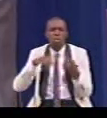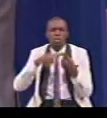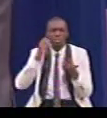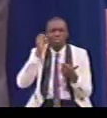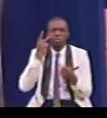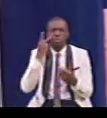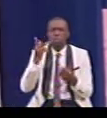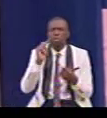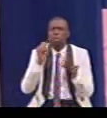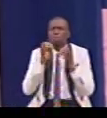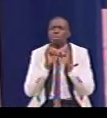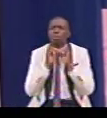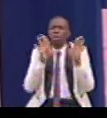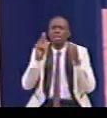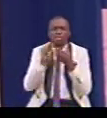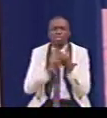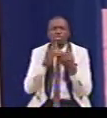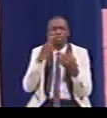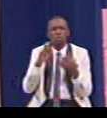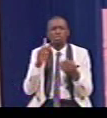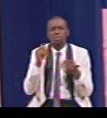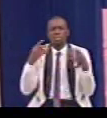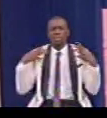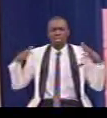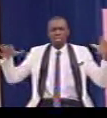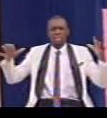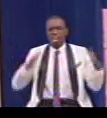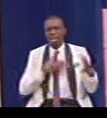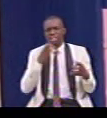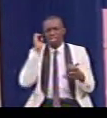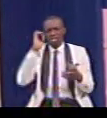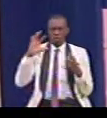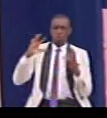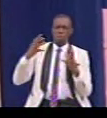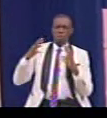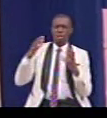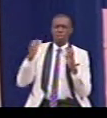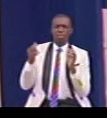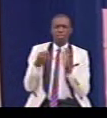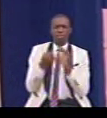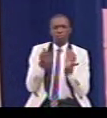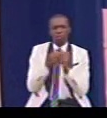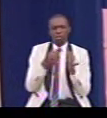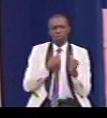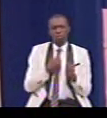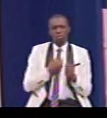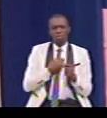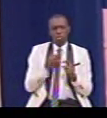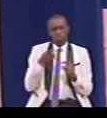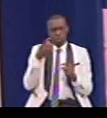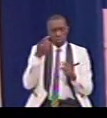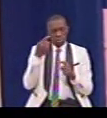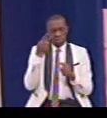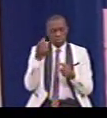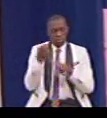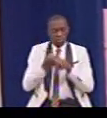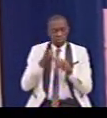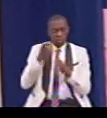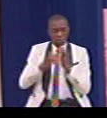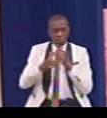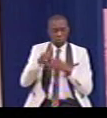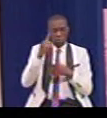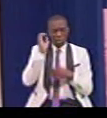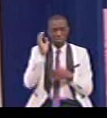he knew that he had many prophets and you see in chapter 1 you have been preaching salvation come now let us reason together says the Lord